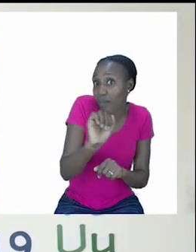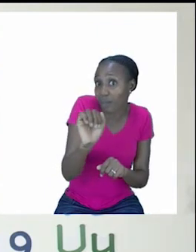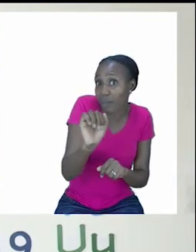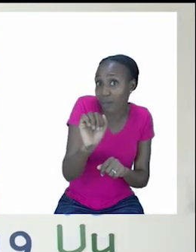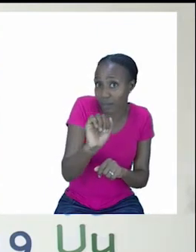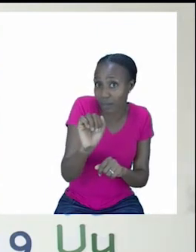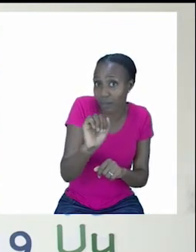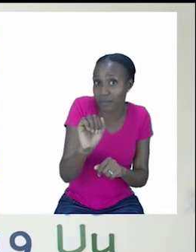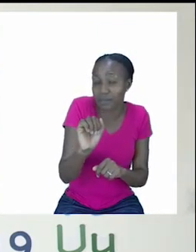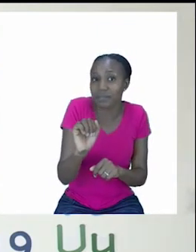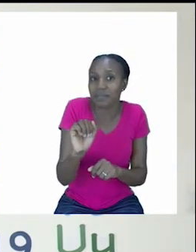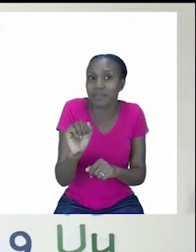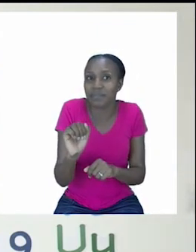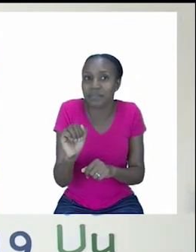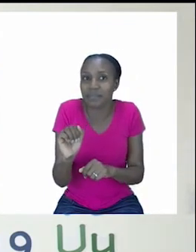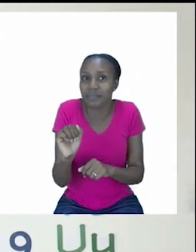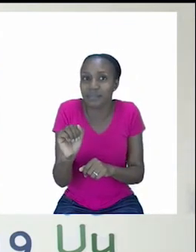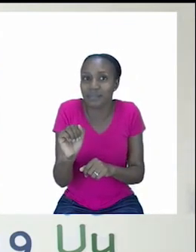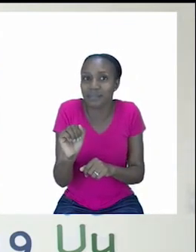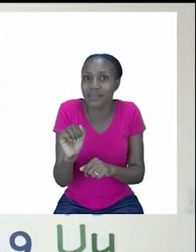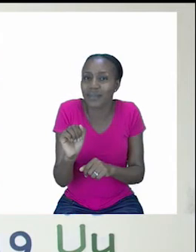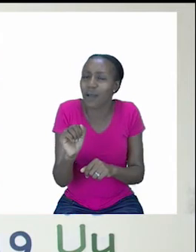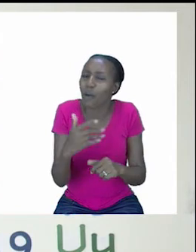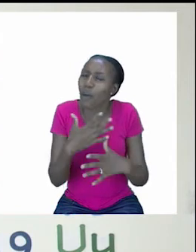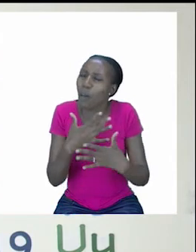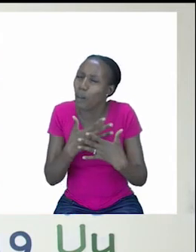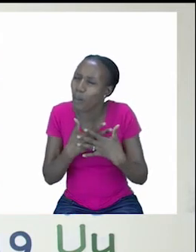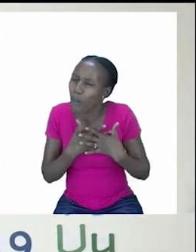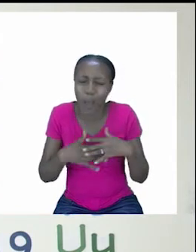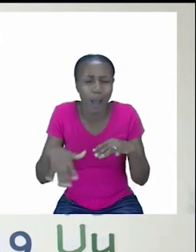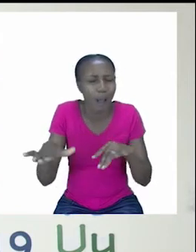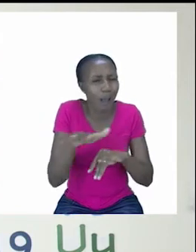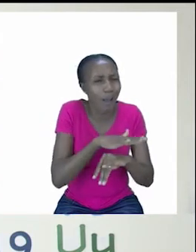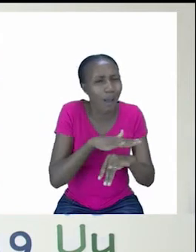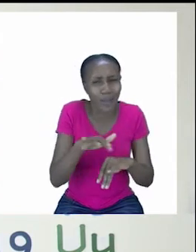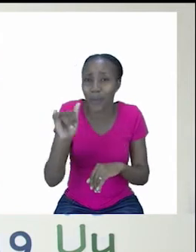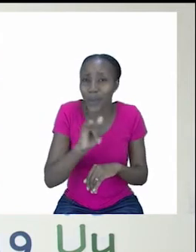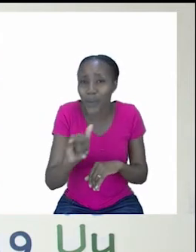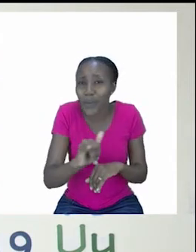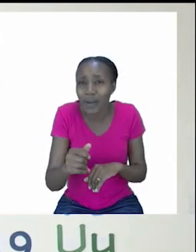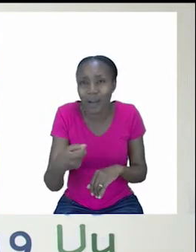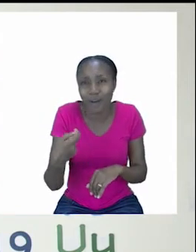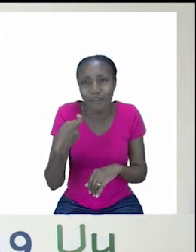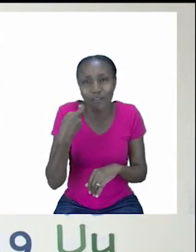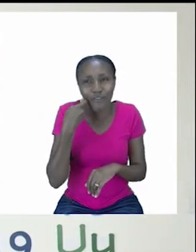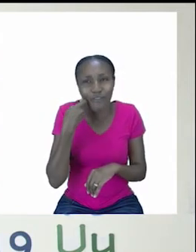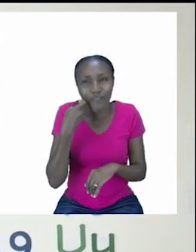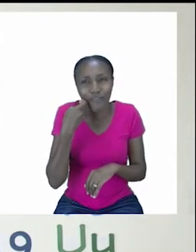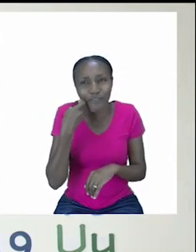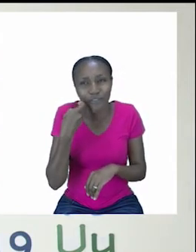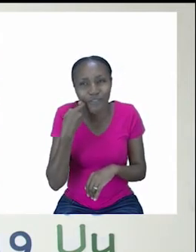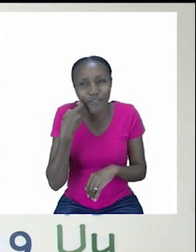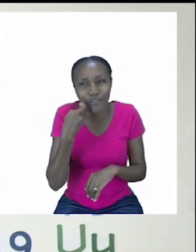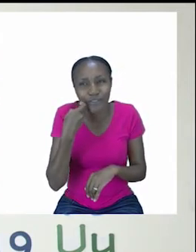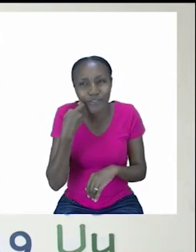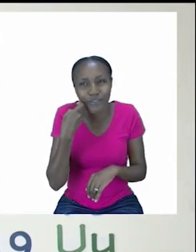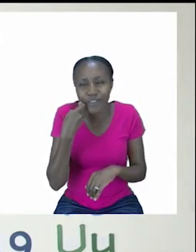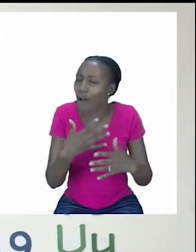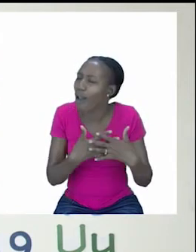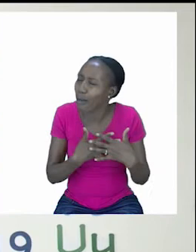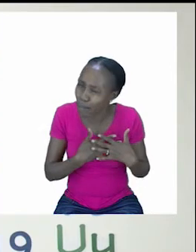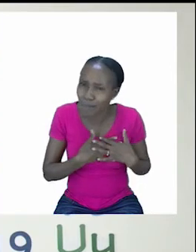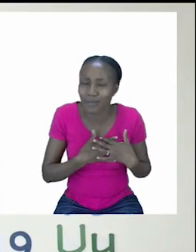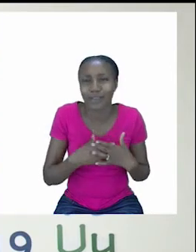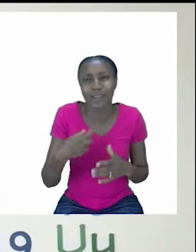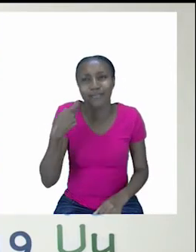And then my favorite animal is a fish. I love